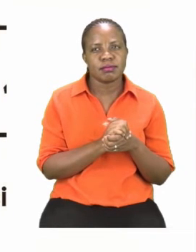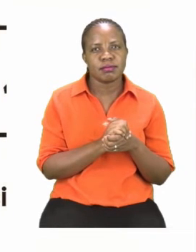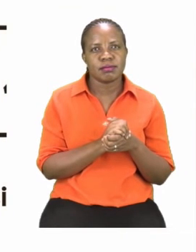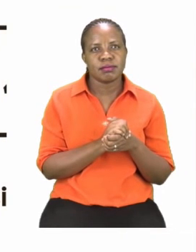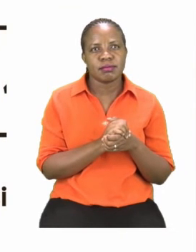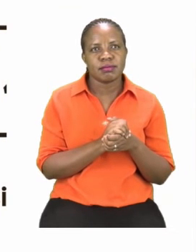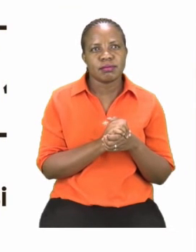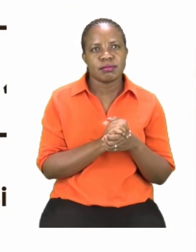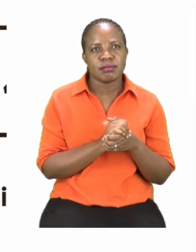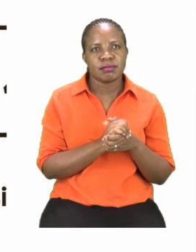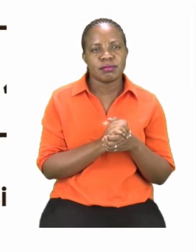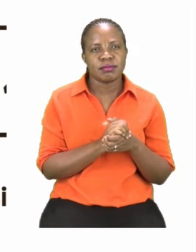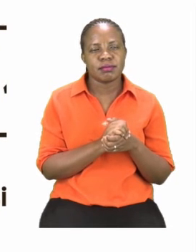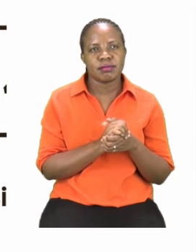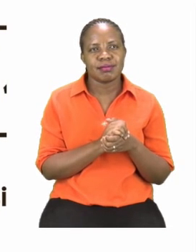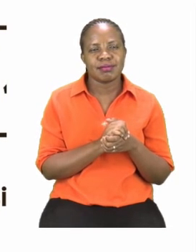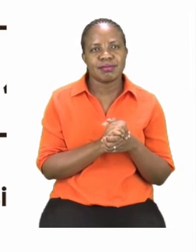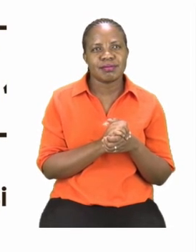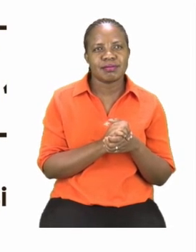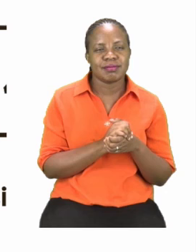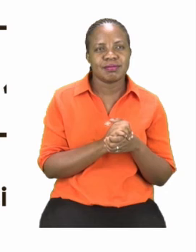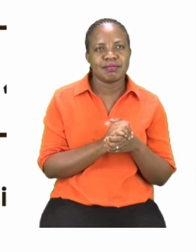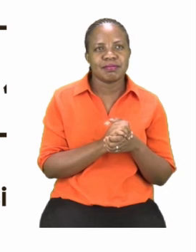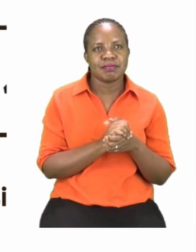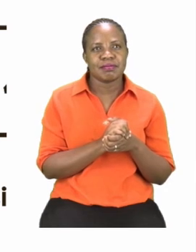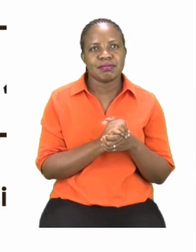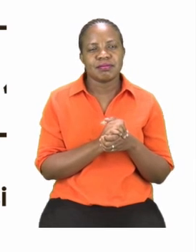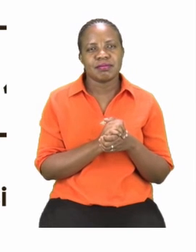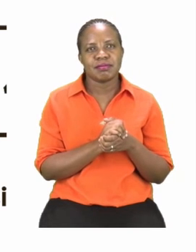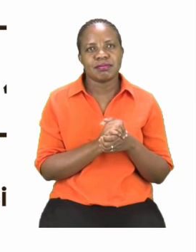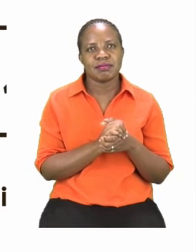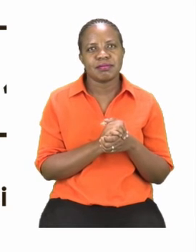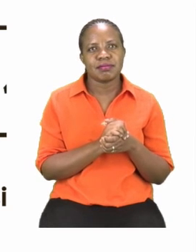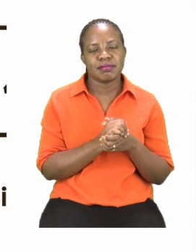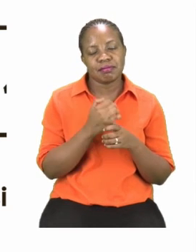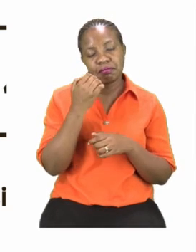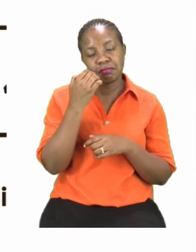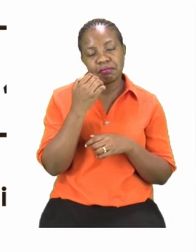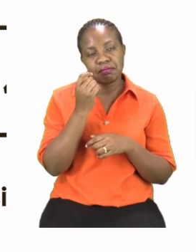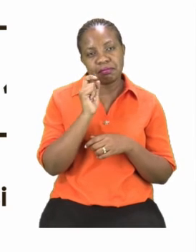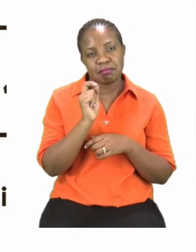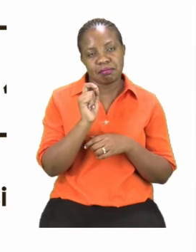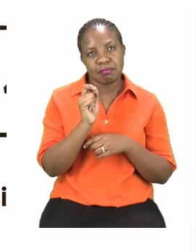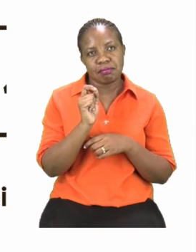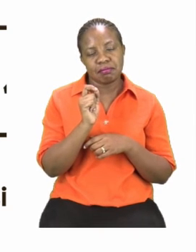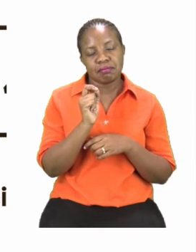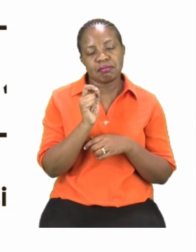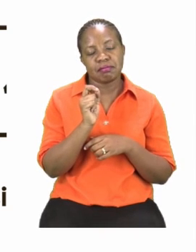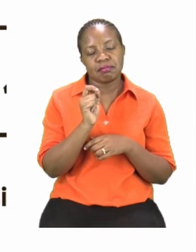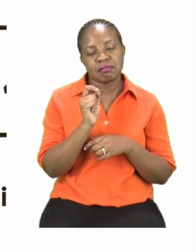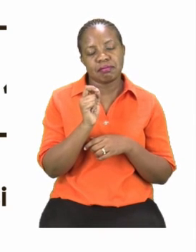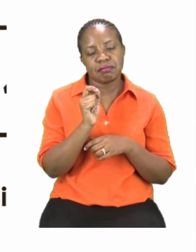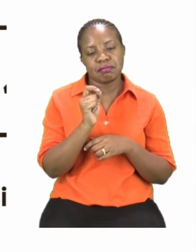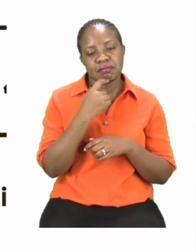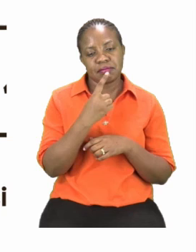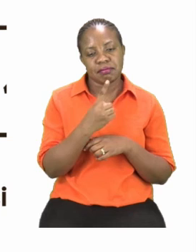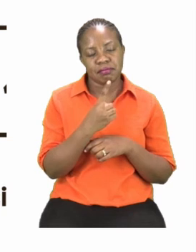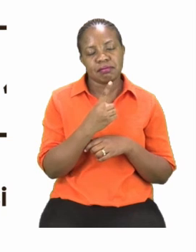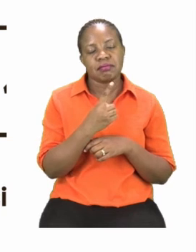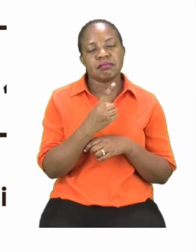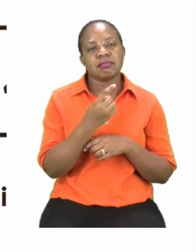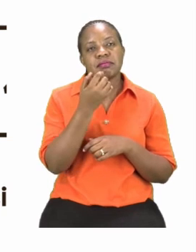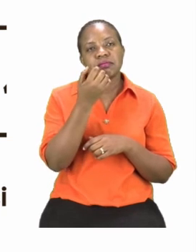go. 8, 9, 10, 11,